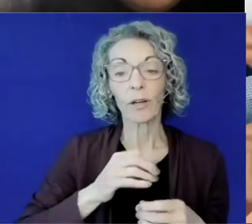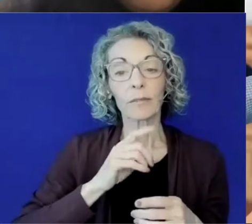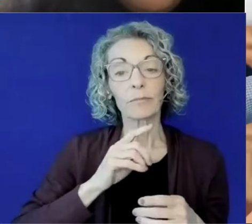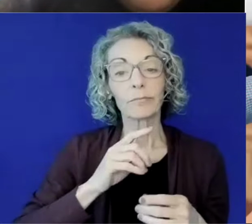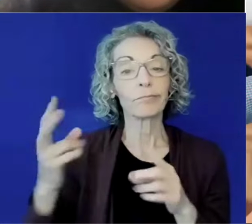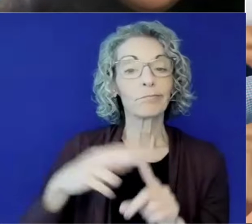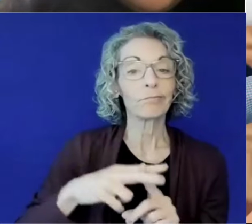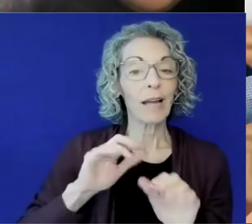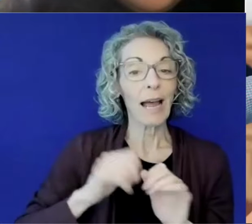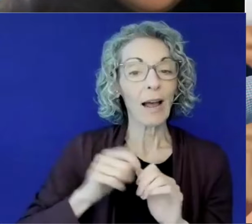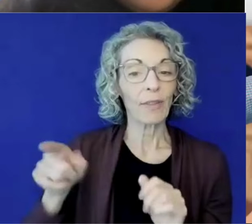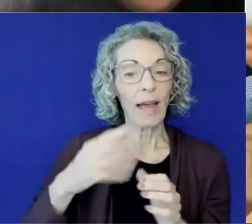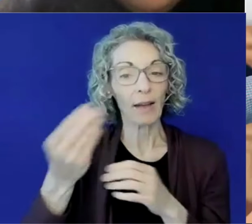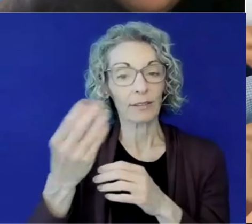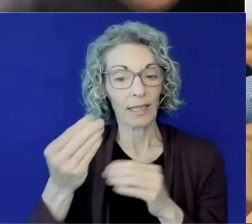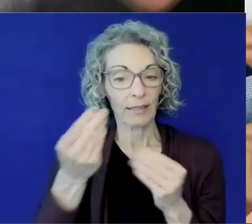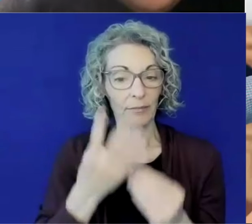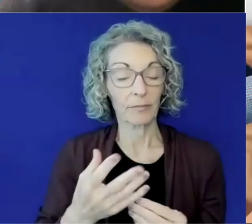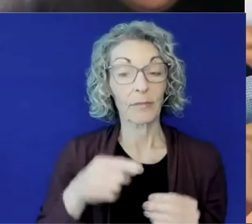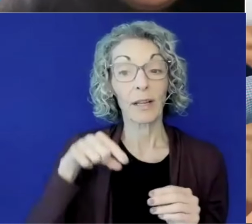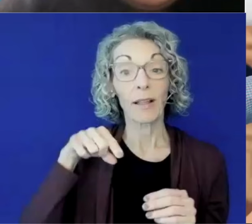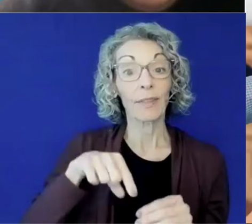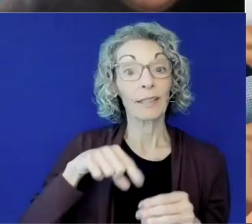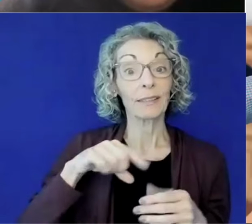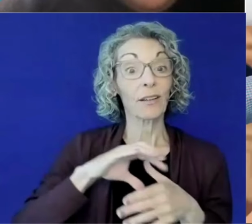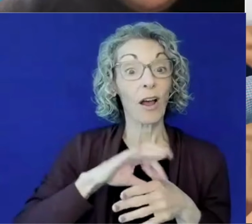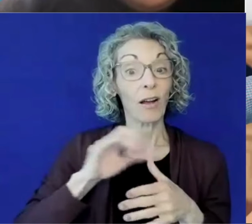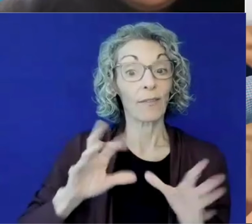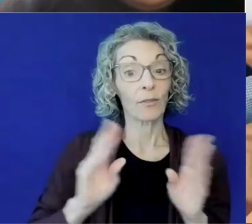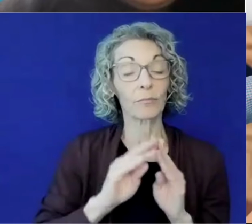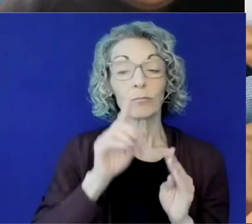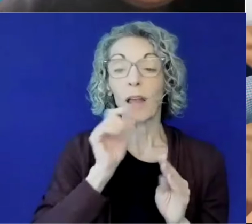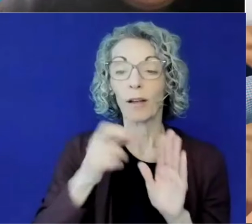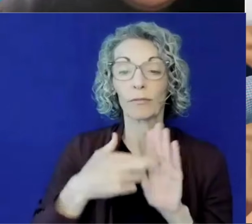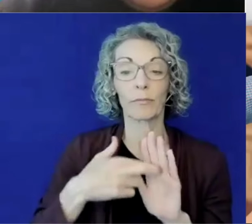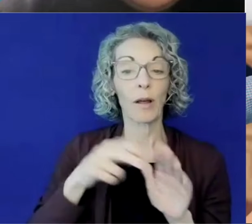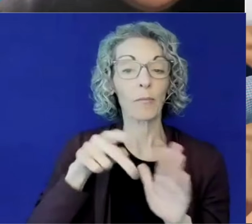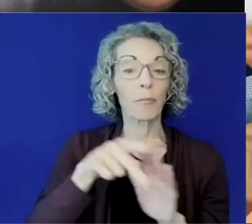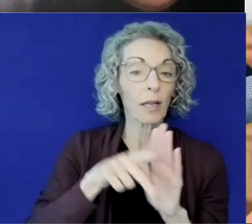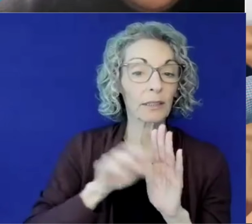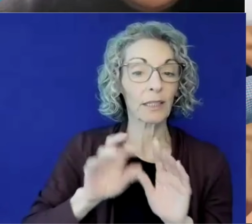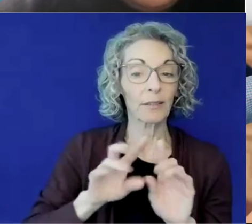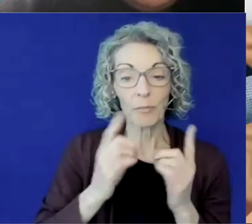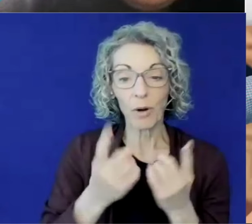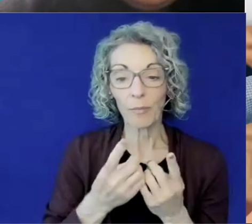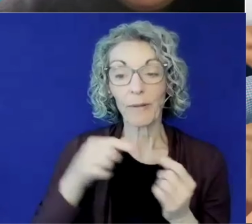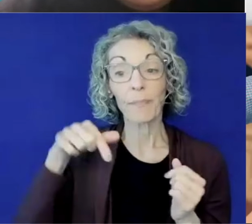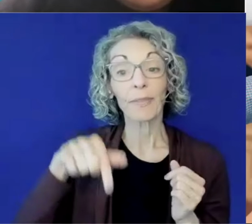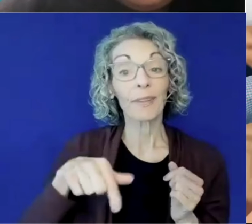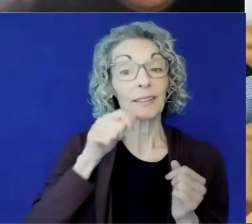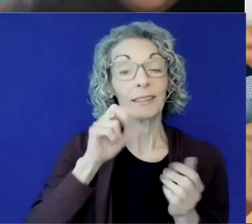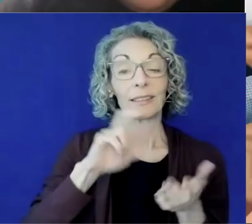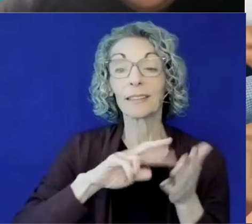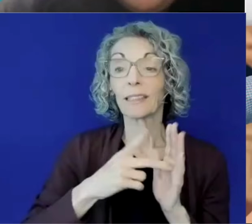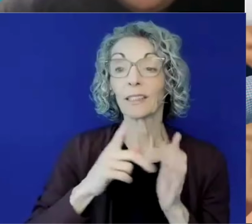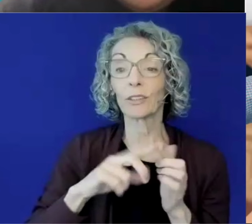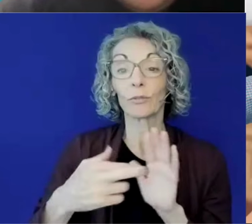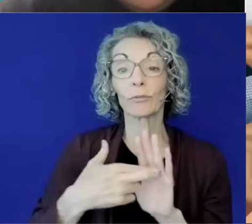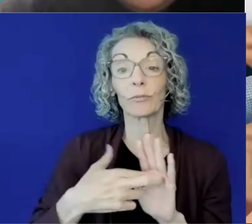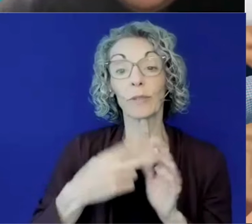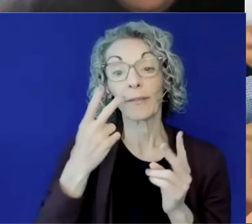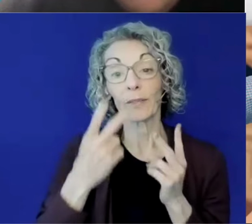content of this webinar does not necessarily represent the policy of the department. This publication is not intended to represent the views